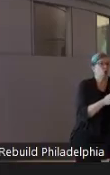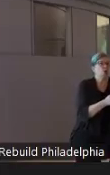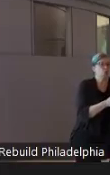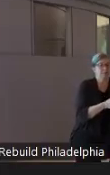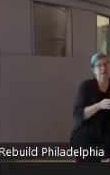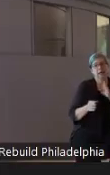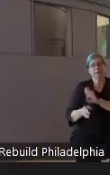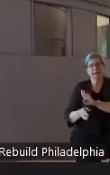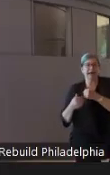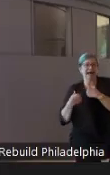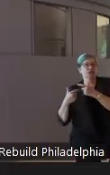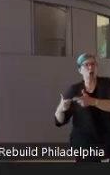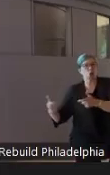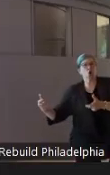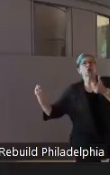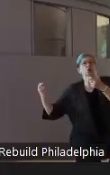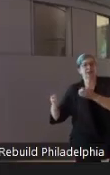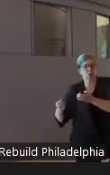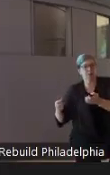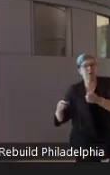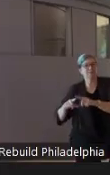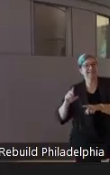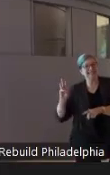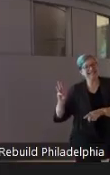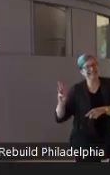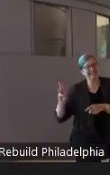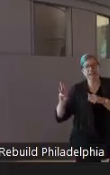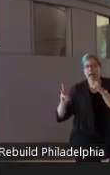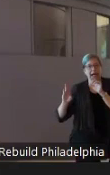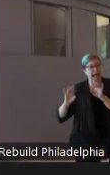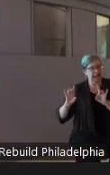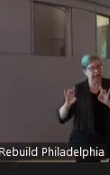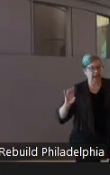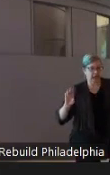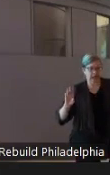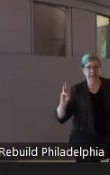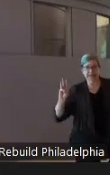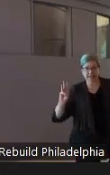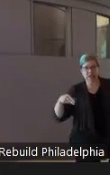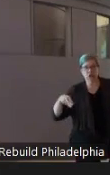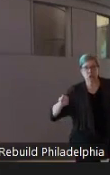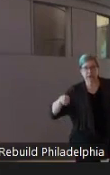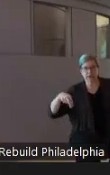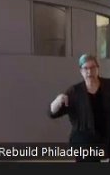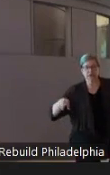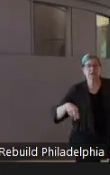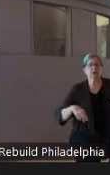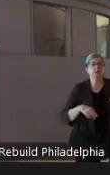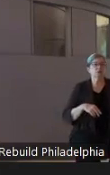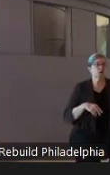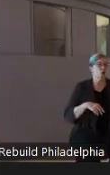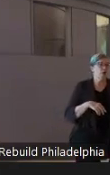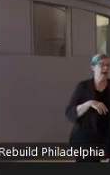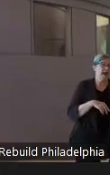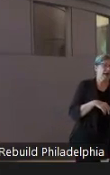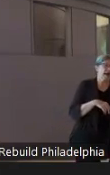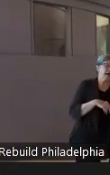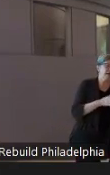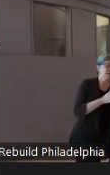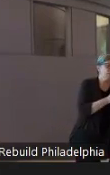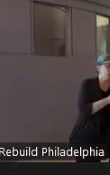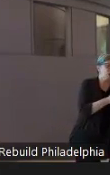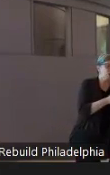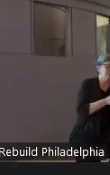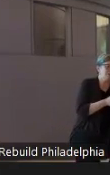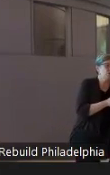And then option B has larger equipment, but 6 instead of 8 swings. So in option A, it's the smaller equipment. So the